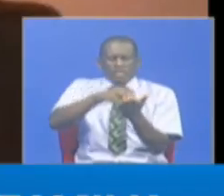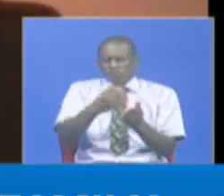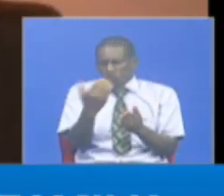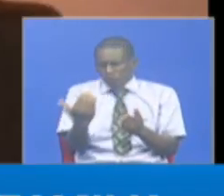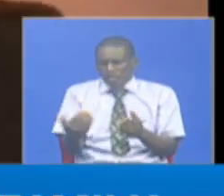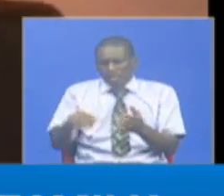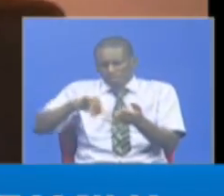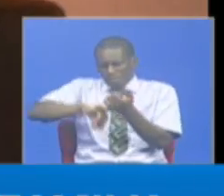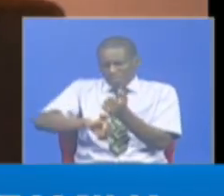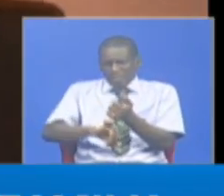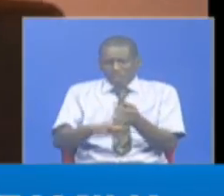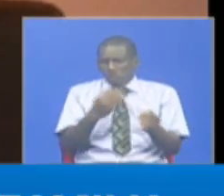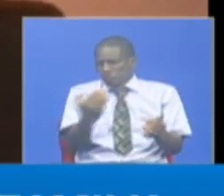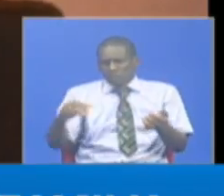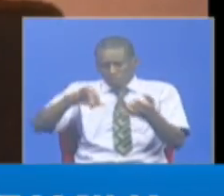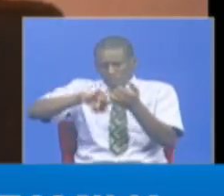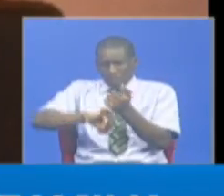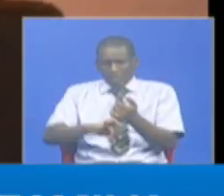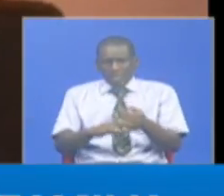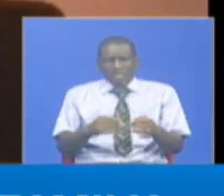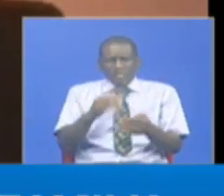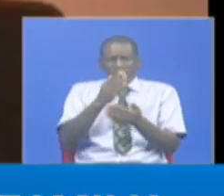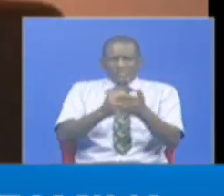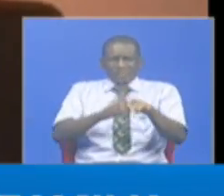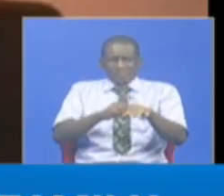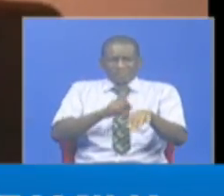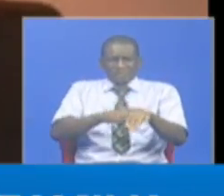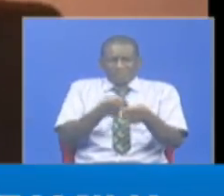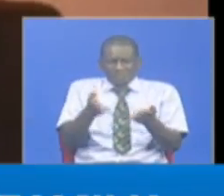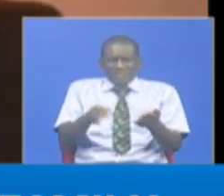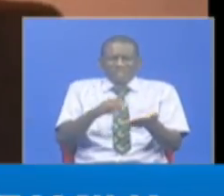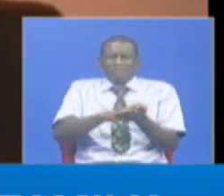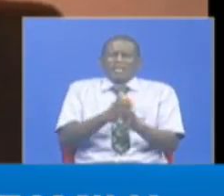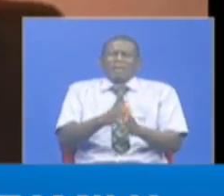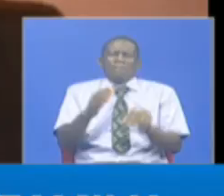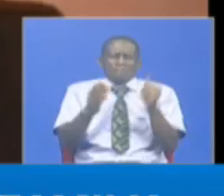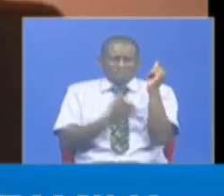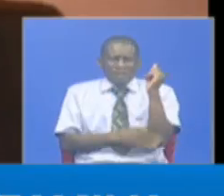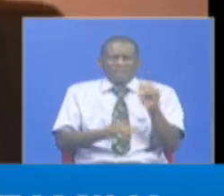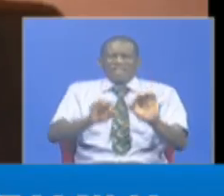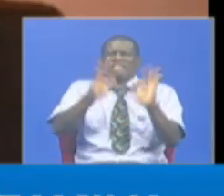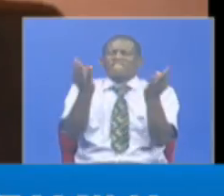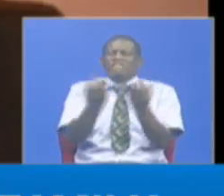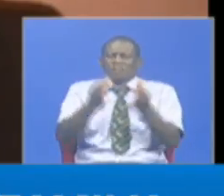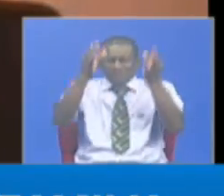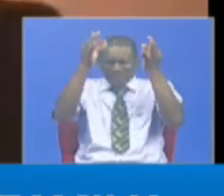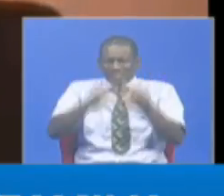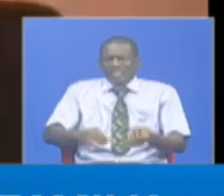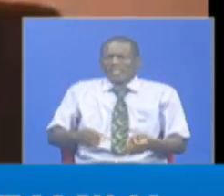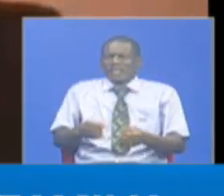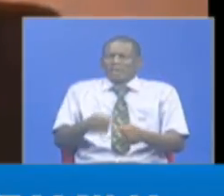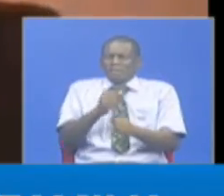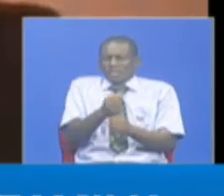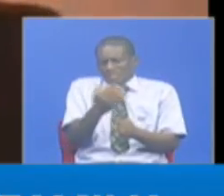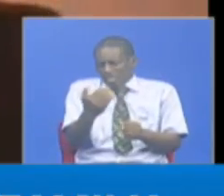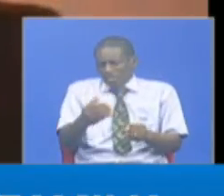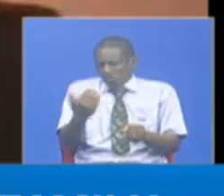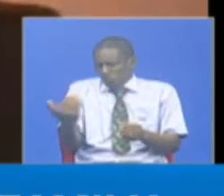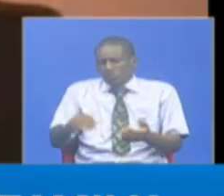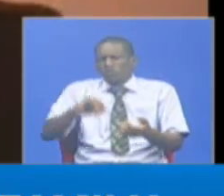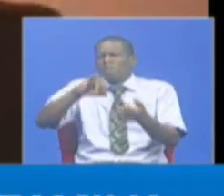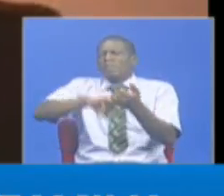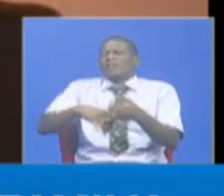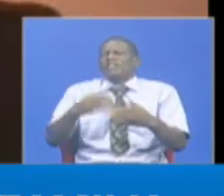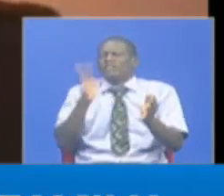marriage, and I know we sometimes, when things become so bad, families resort to marrying off their children so that they can, the others